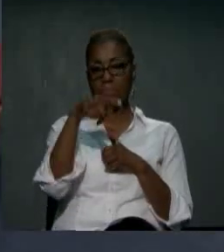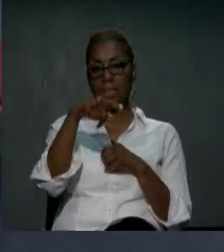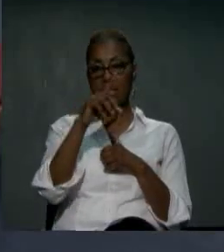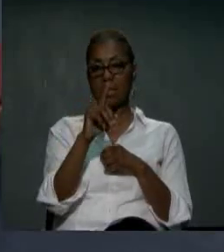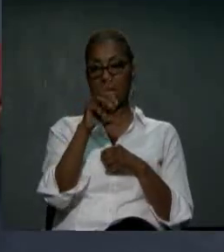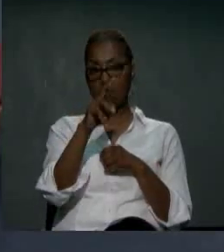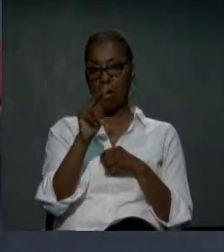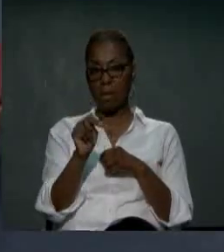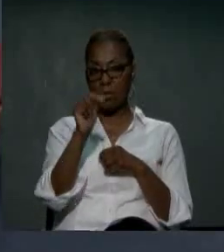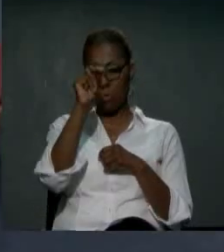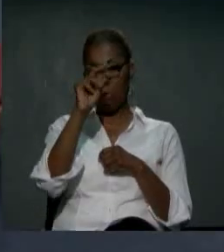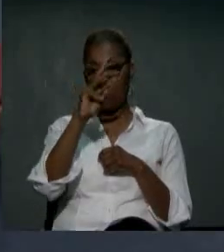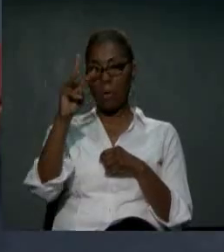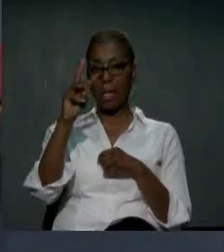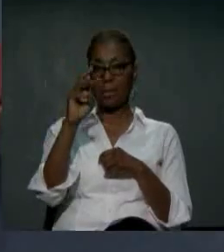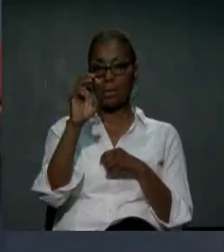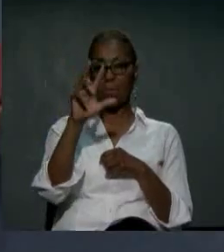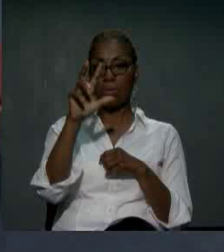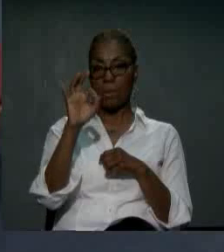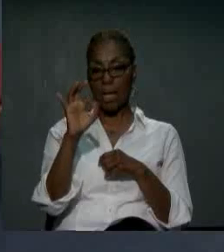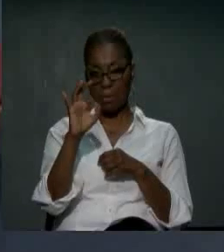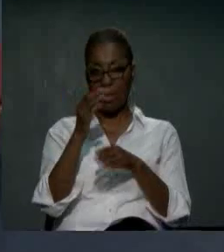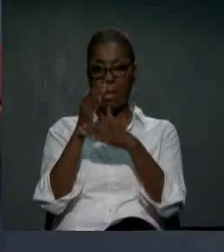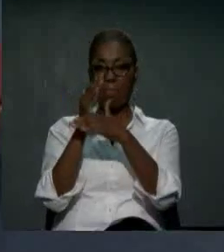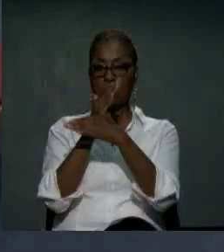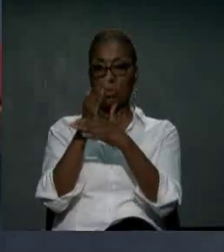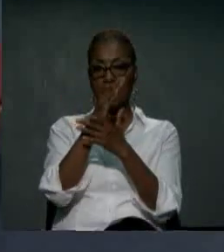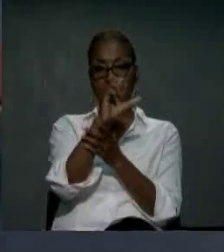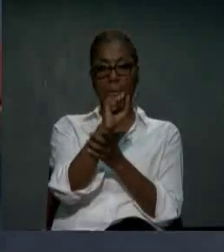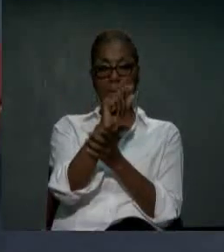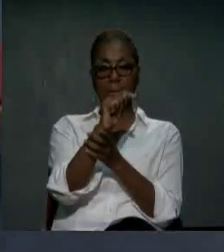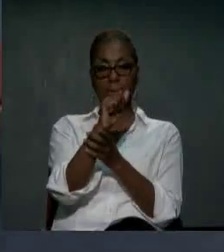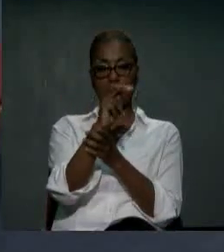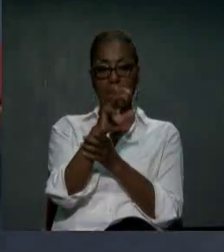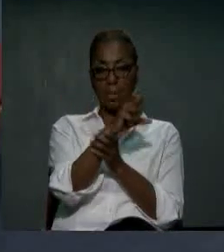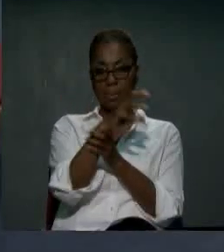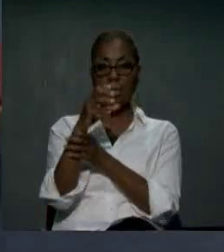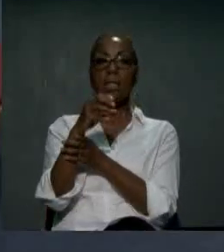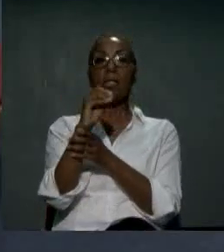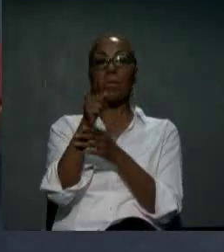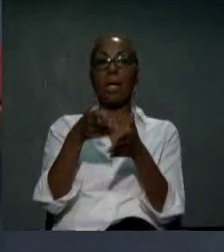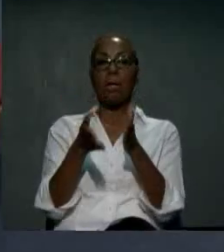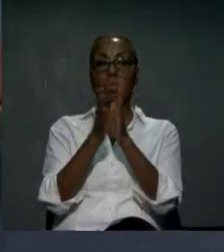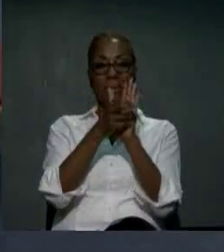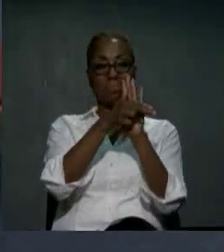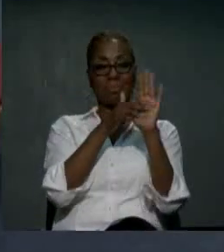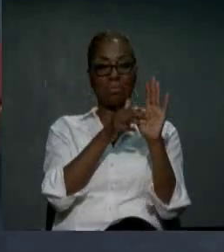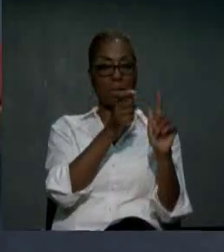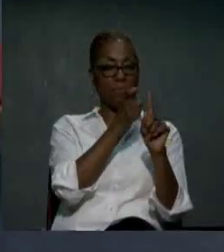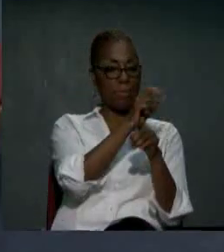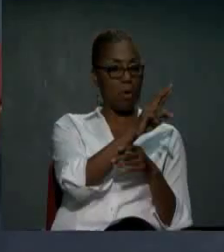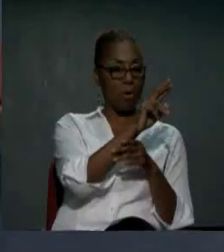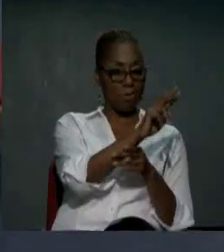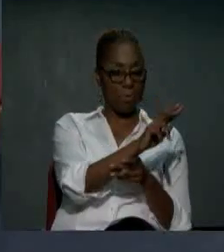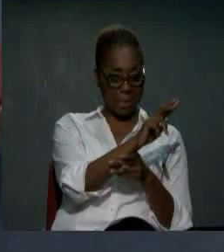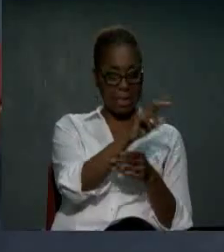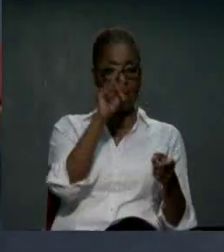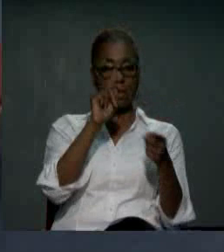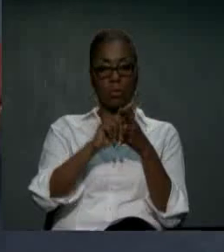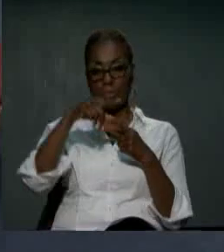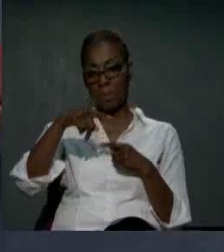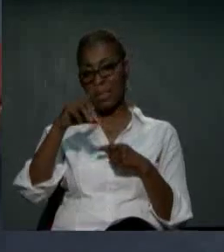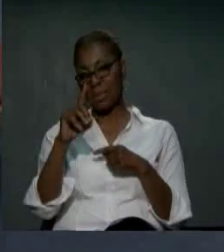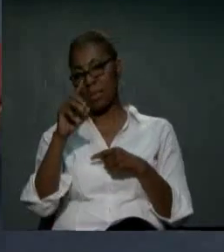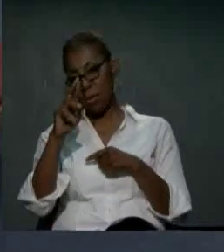located north of West 39th Street between Stannis Road and Wilder Street. The request is to rezone the property from R3 Single Family District to